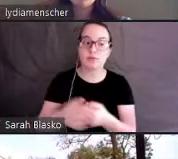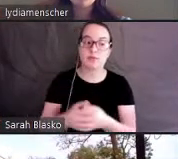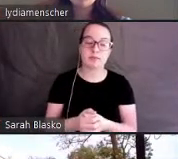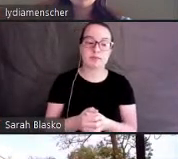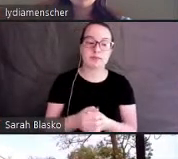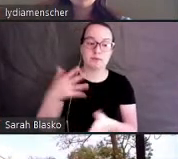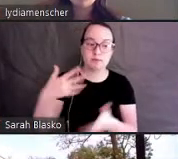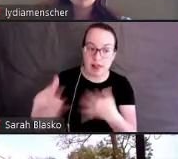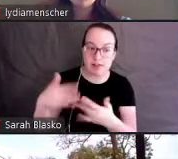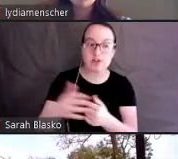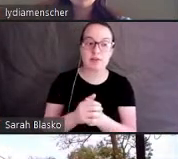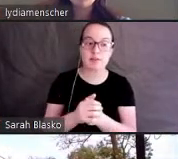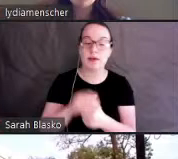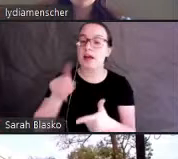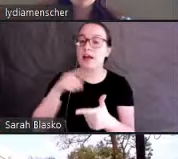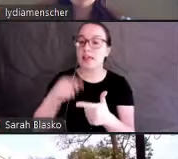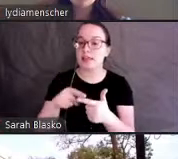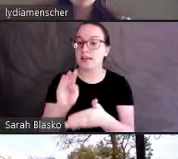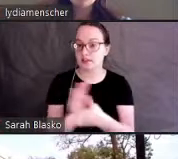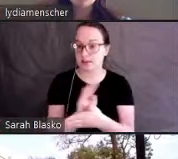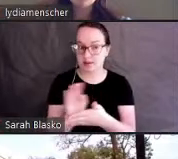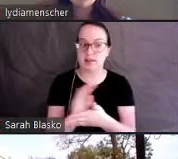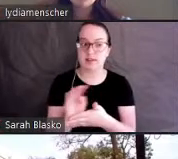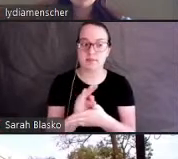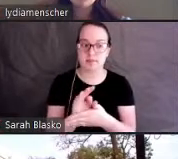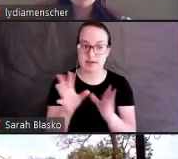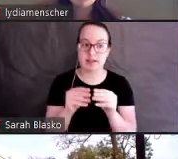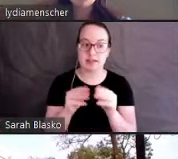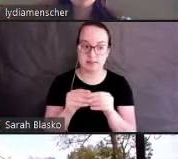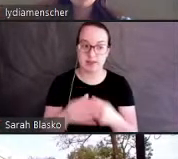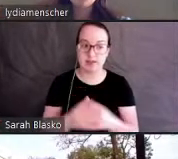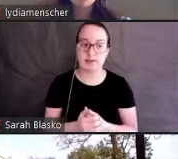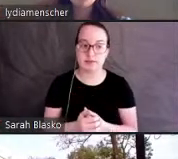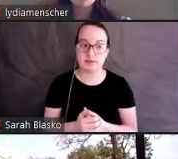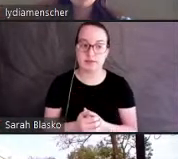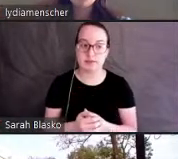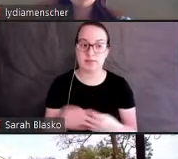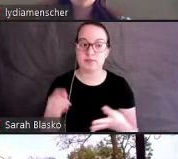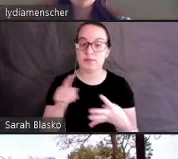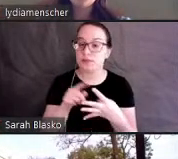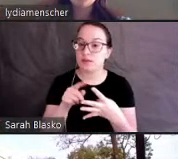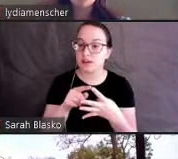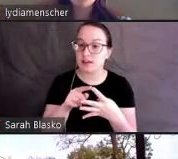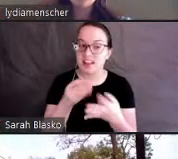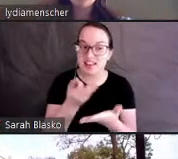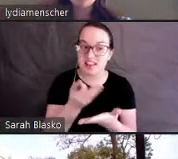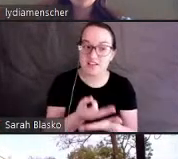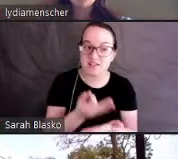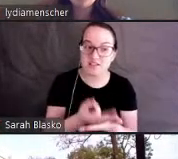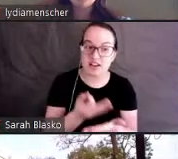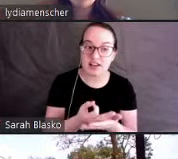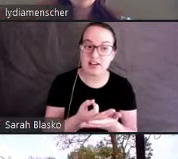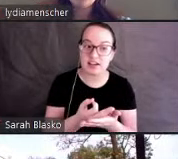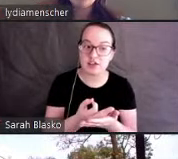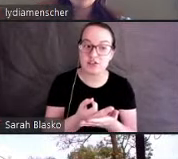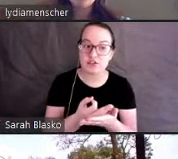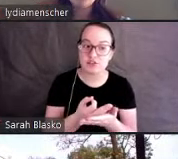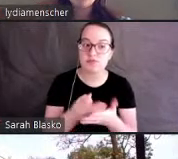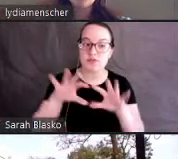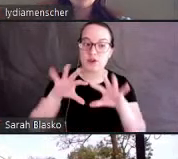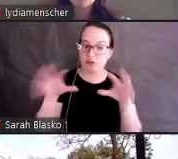meeting, we'll cover a few things. One, we will cover the financial overview and financial health of Gateway City